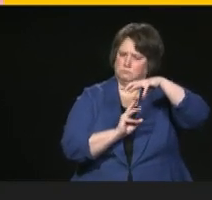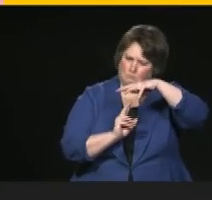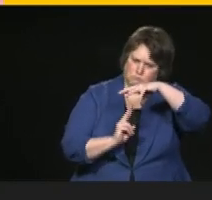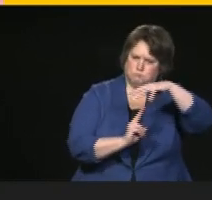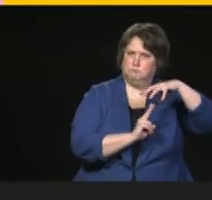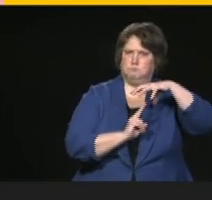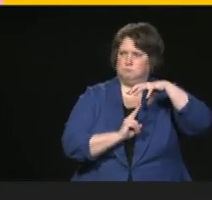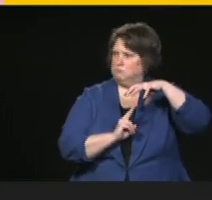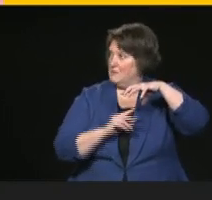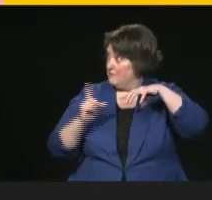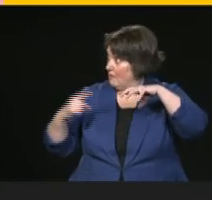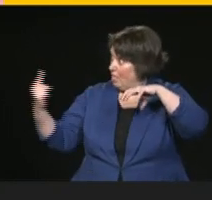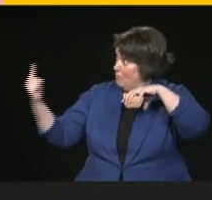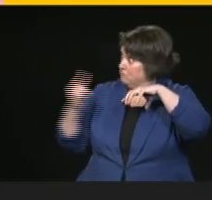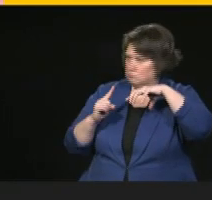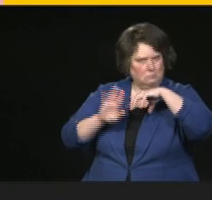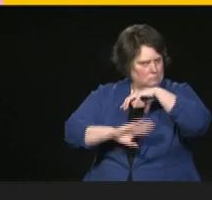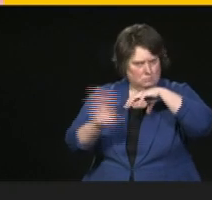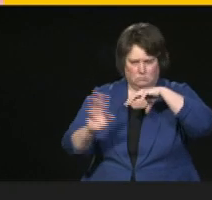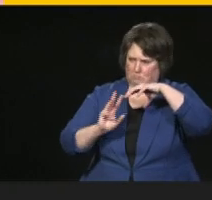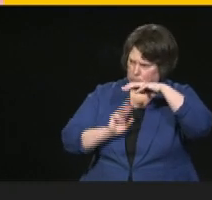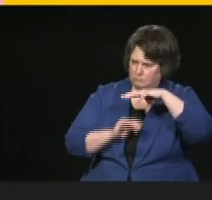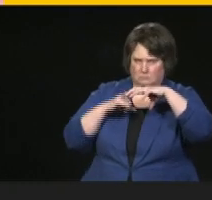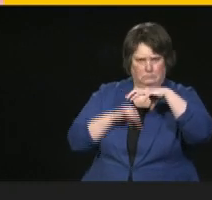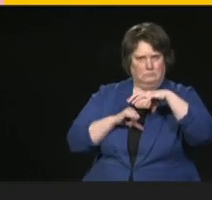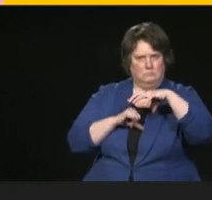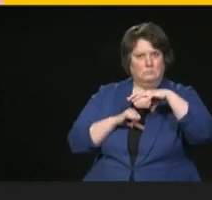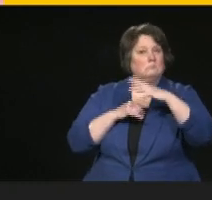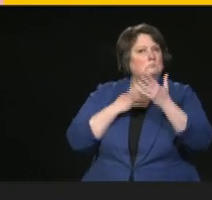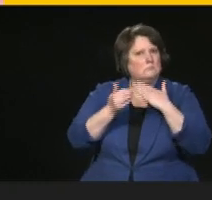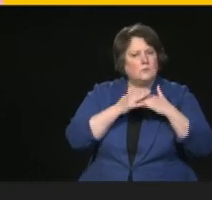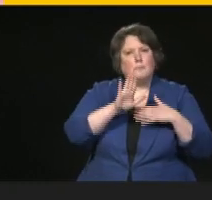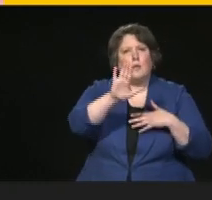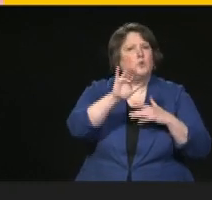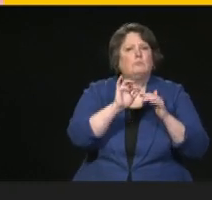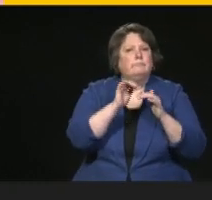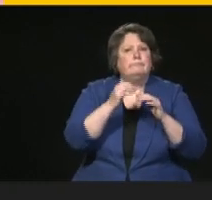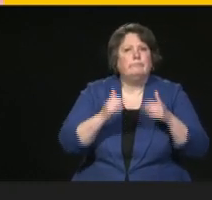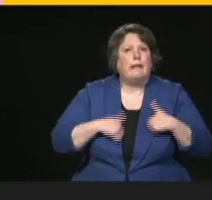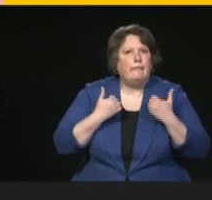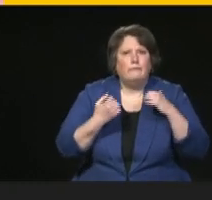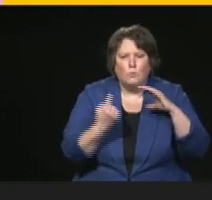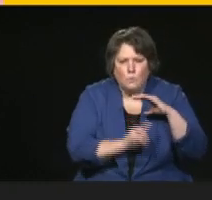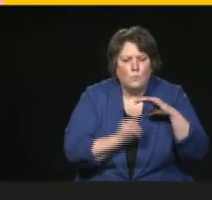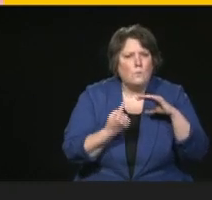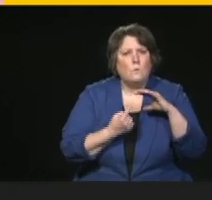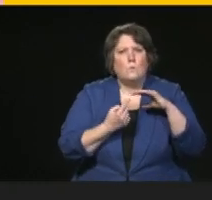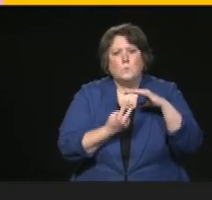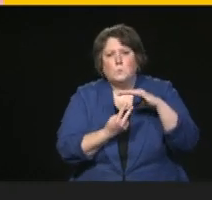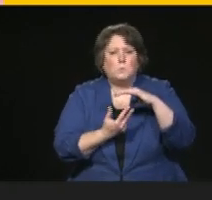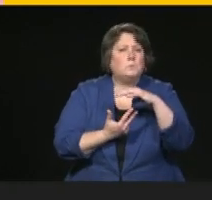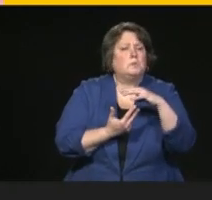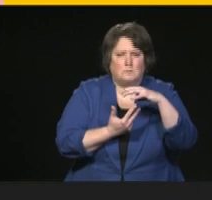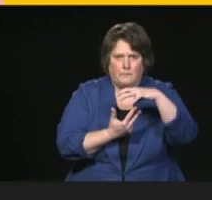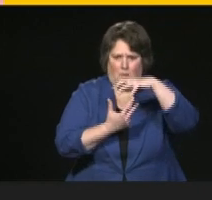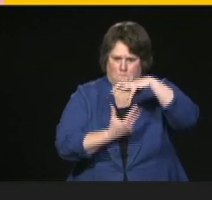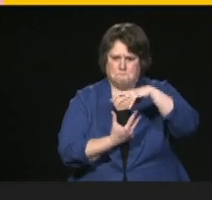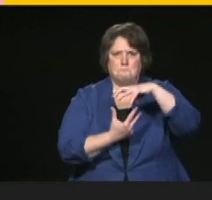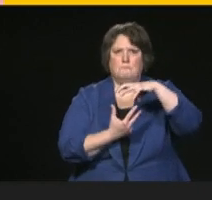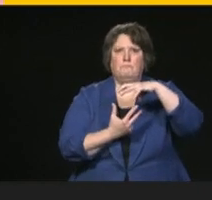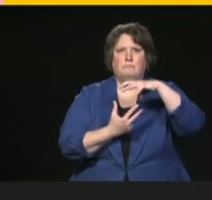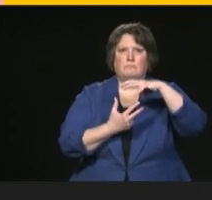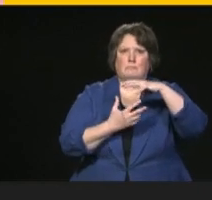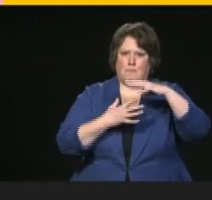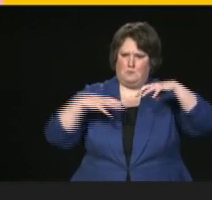your situation is, stay in your bubble. And please, don't step outside of it and don't burst anyone else's bubble. Thank